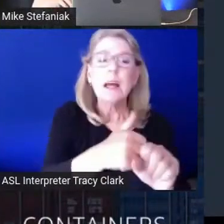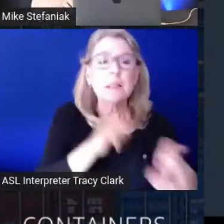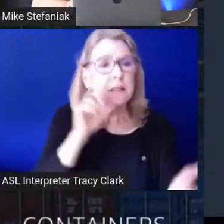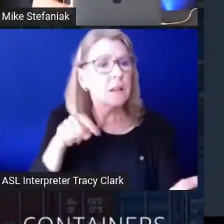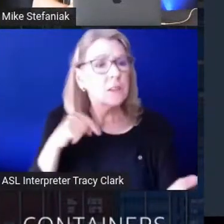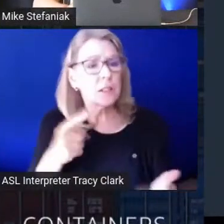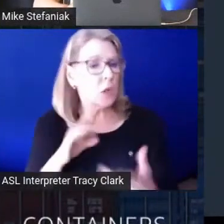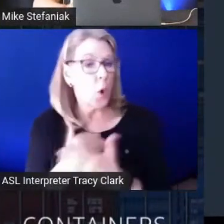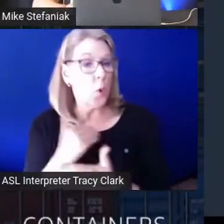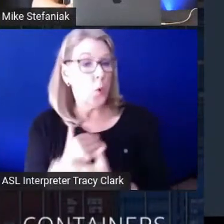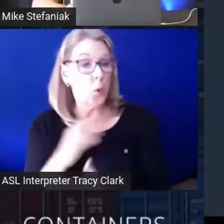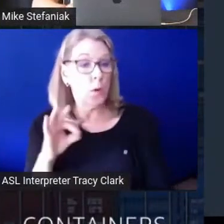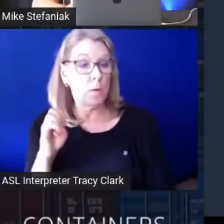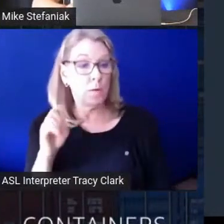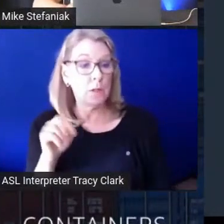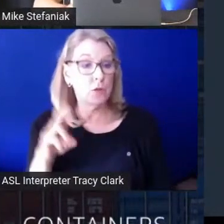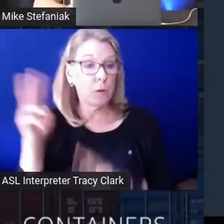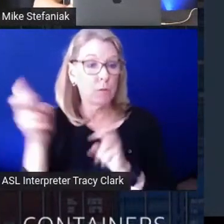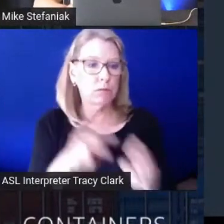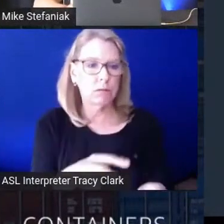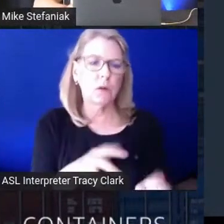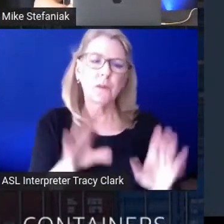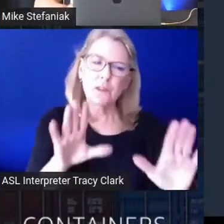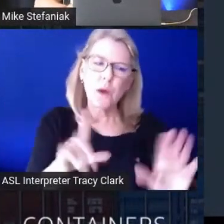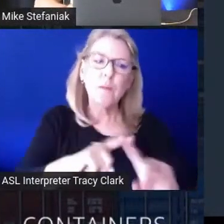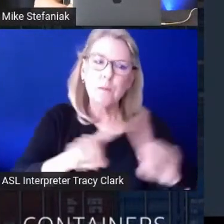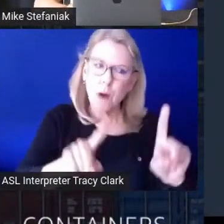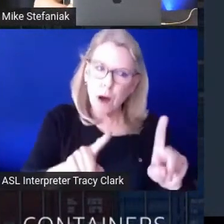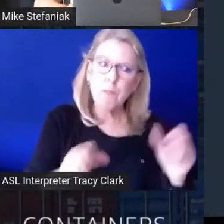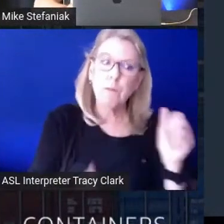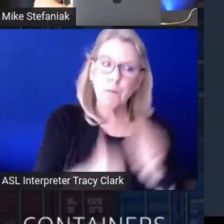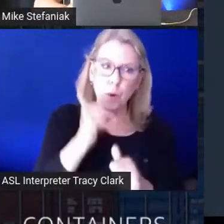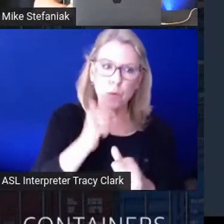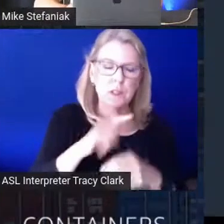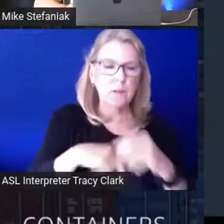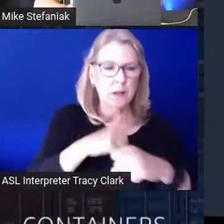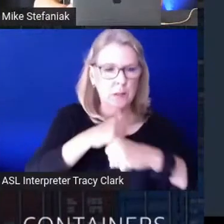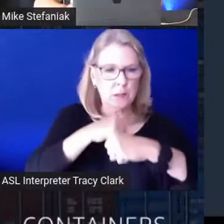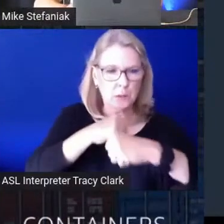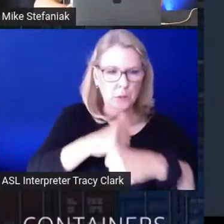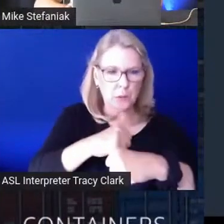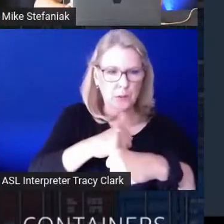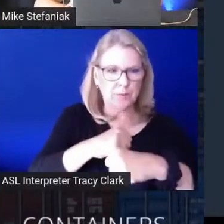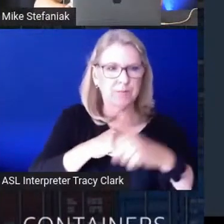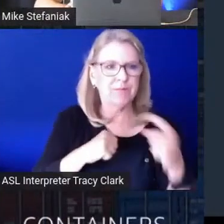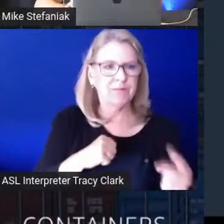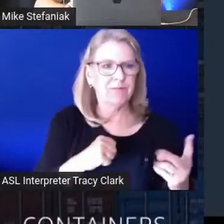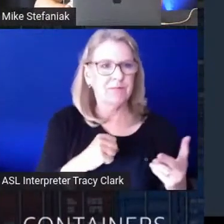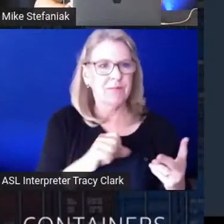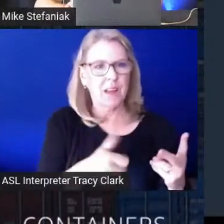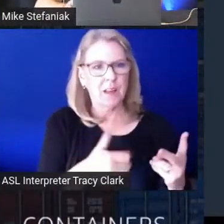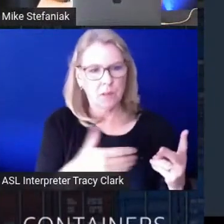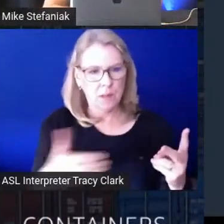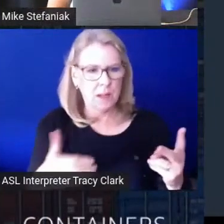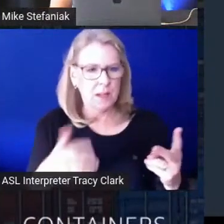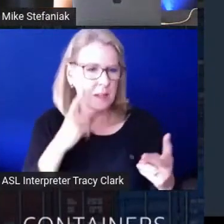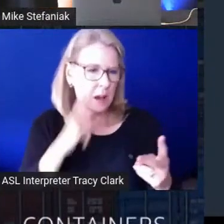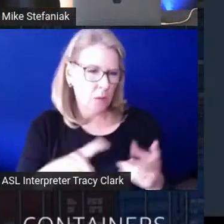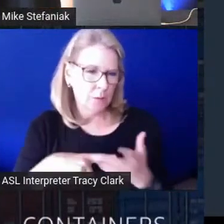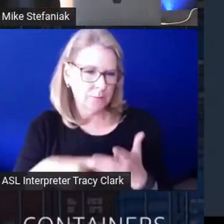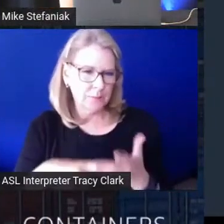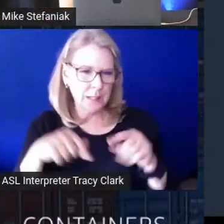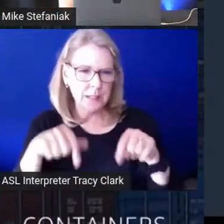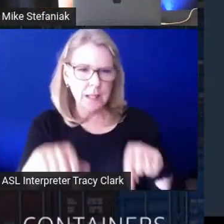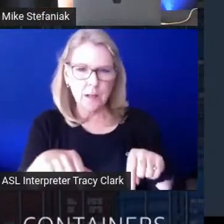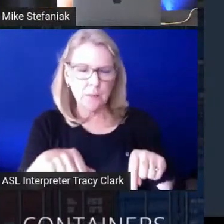but it's really about security. A couple other things I'll touch on here. I won't cover it all. One good